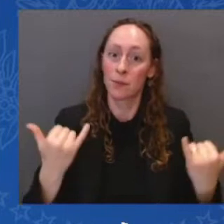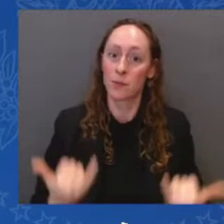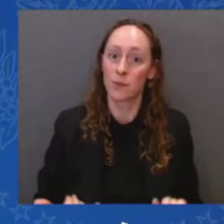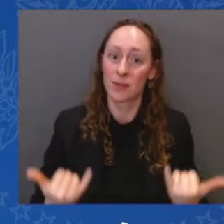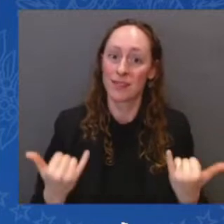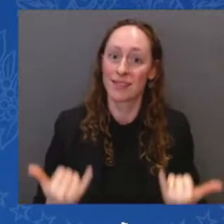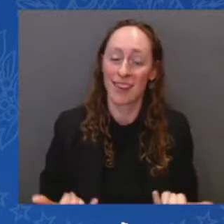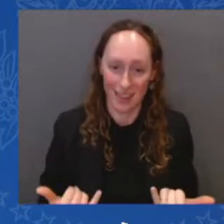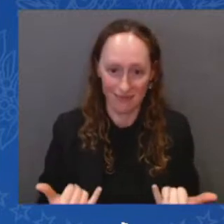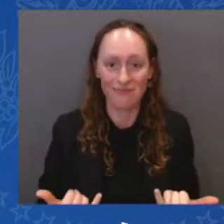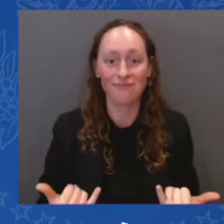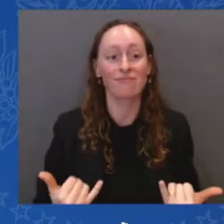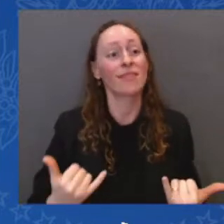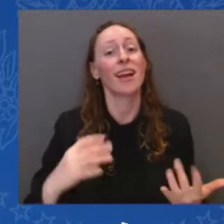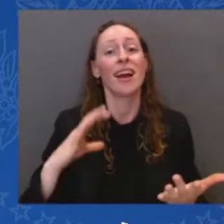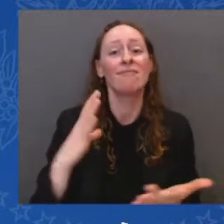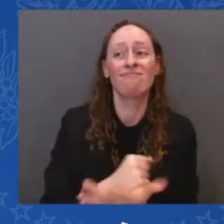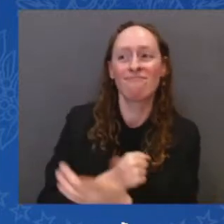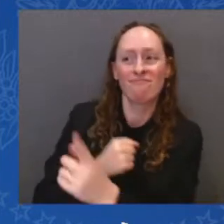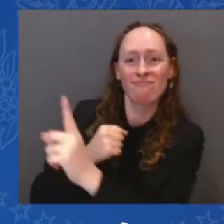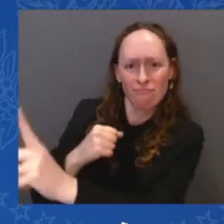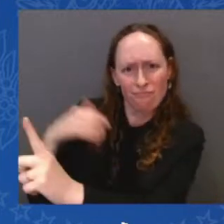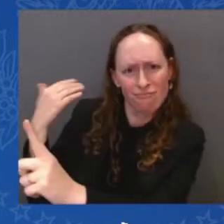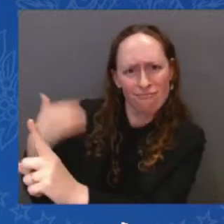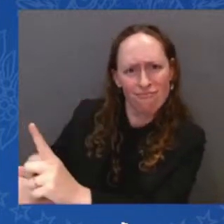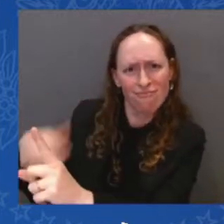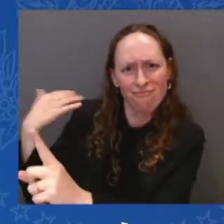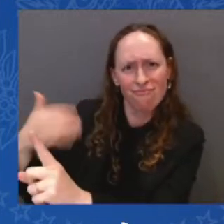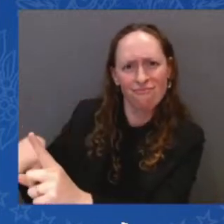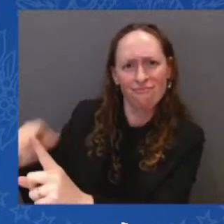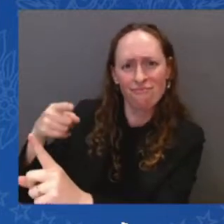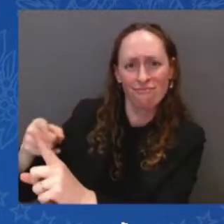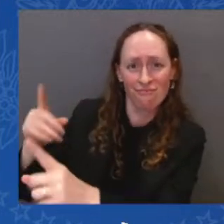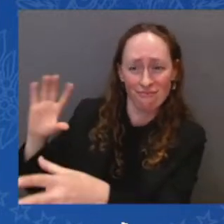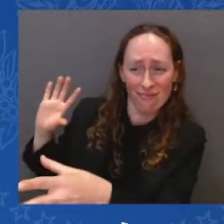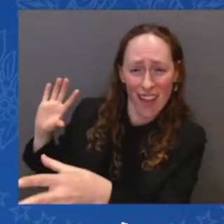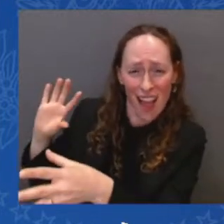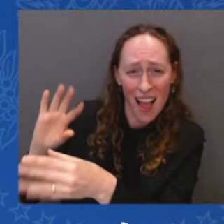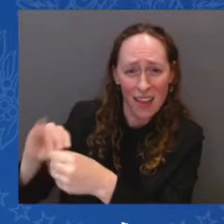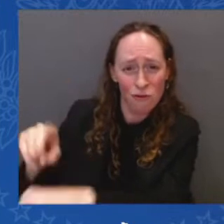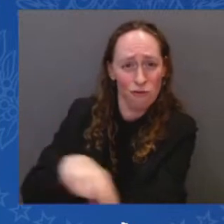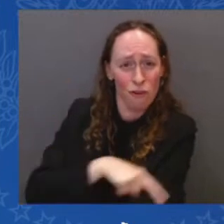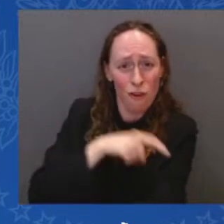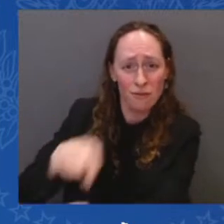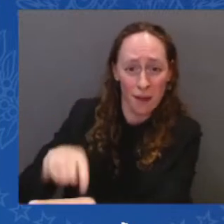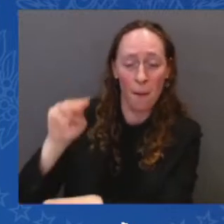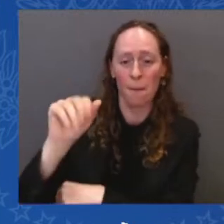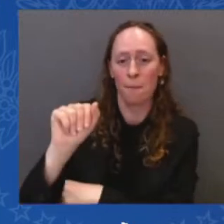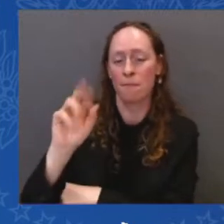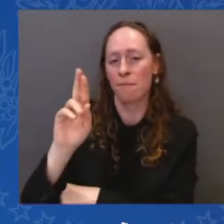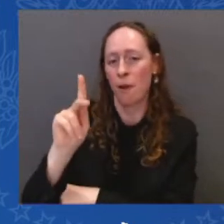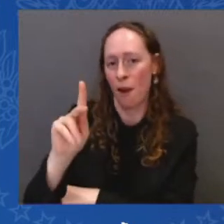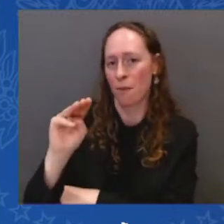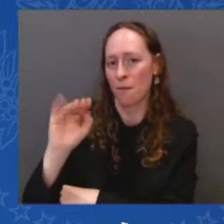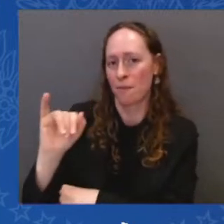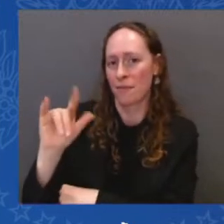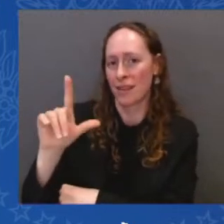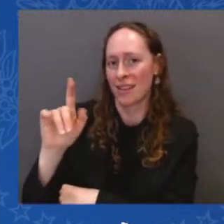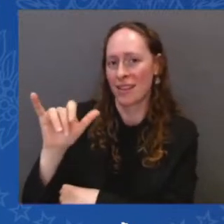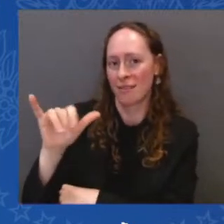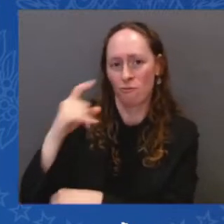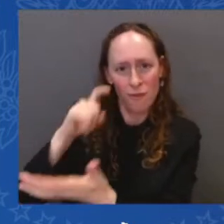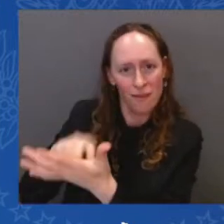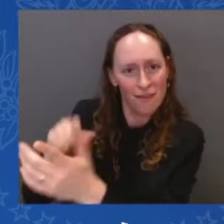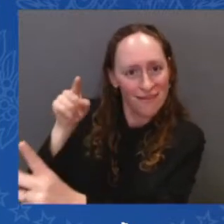Now, you may not know this, but he grew up in Boston. It's a little-known fact,